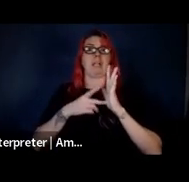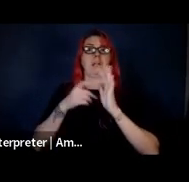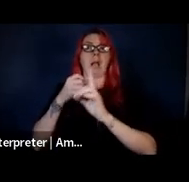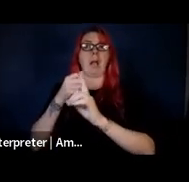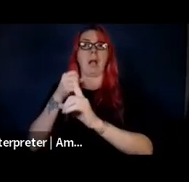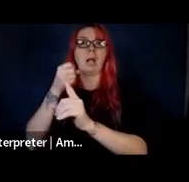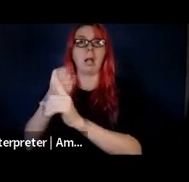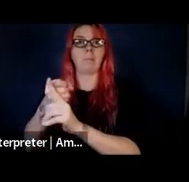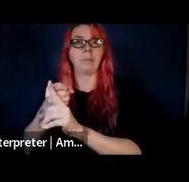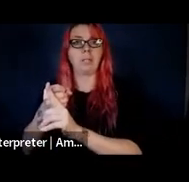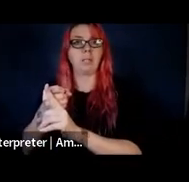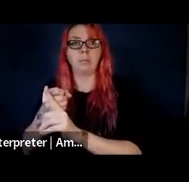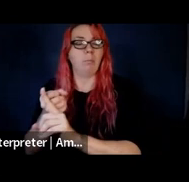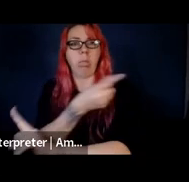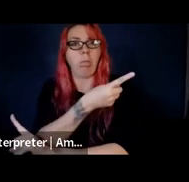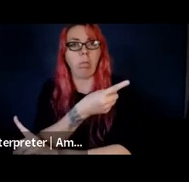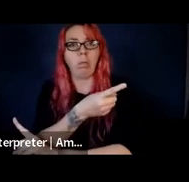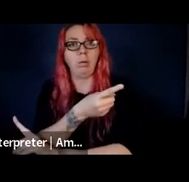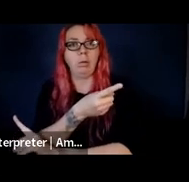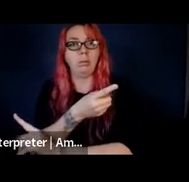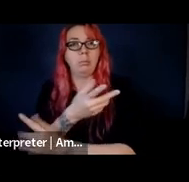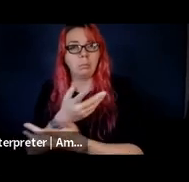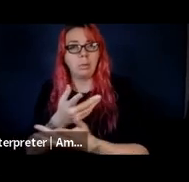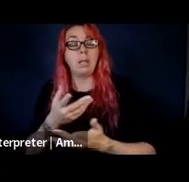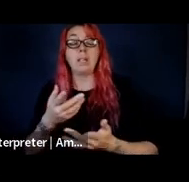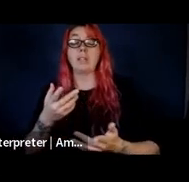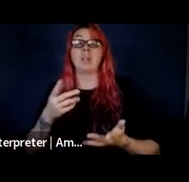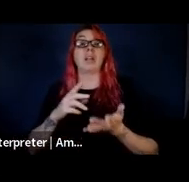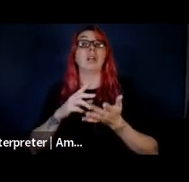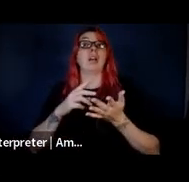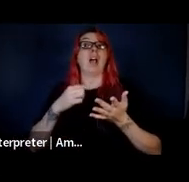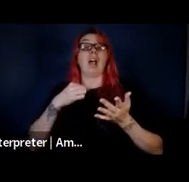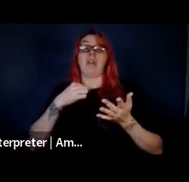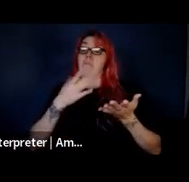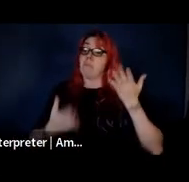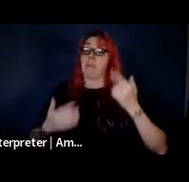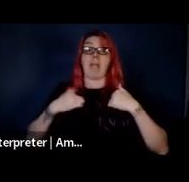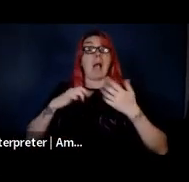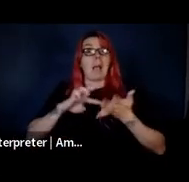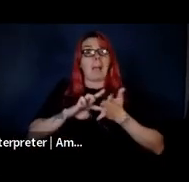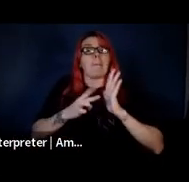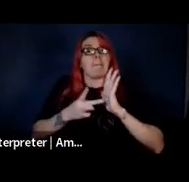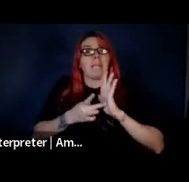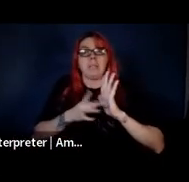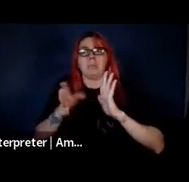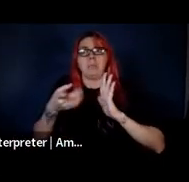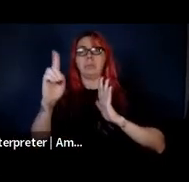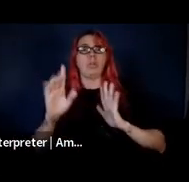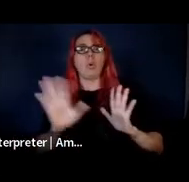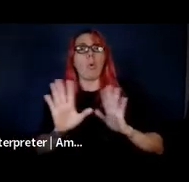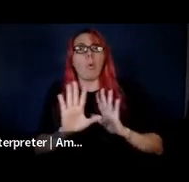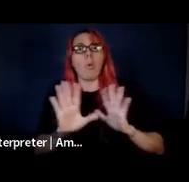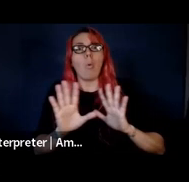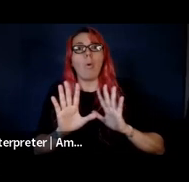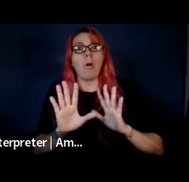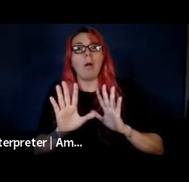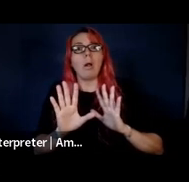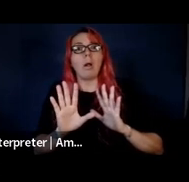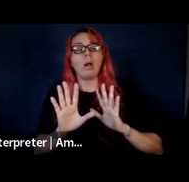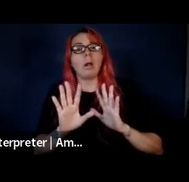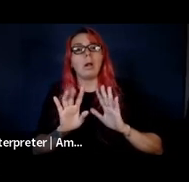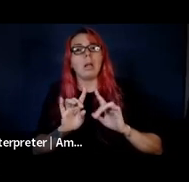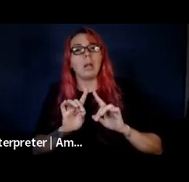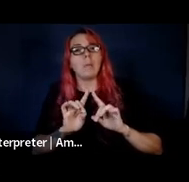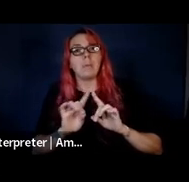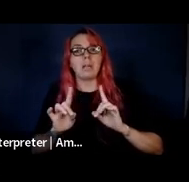this, that we might intend lots of good things, and we don't mean to be oppressive to folks, but our behavior, the ways that we act